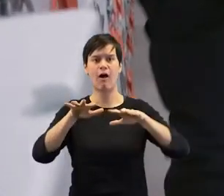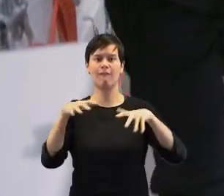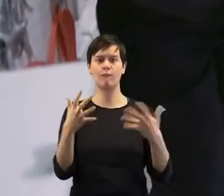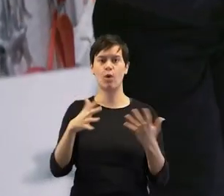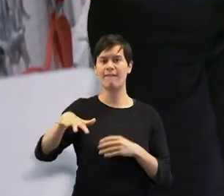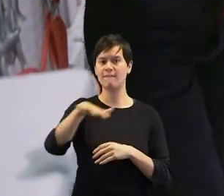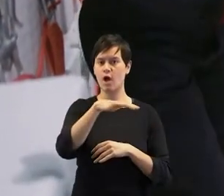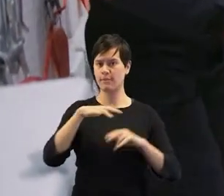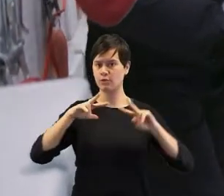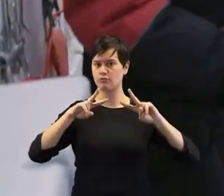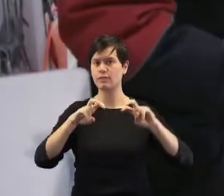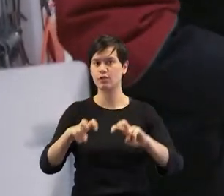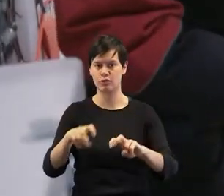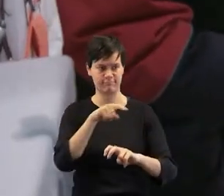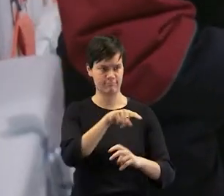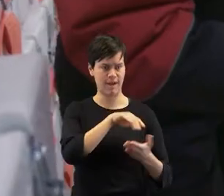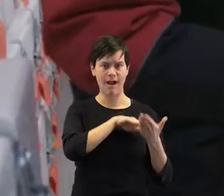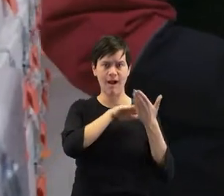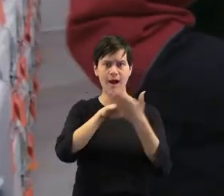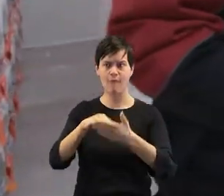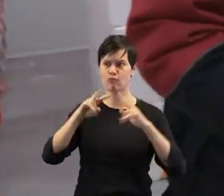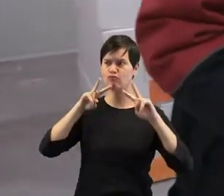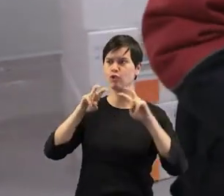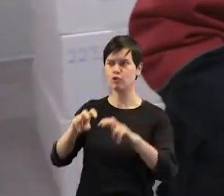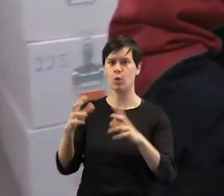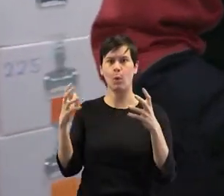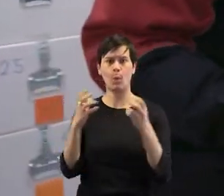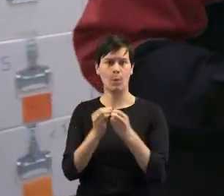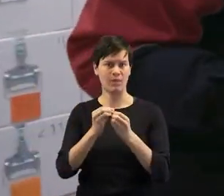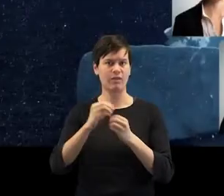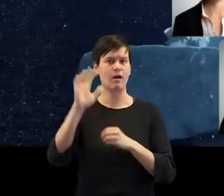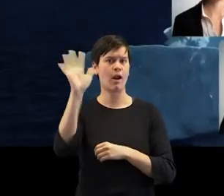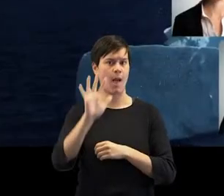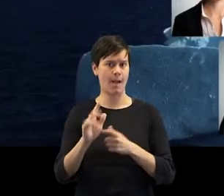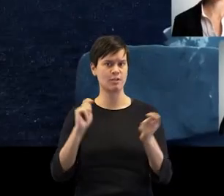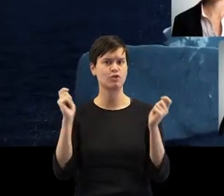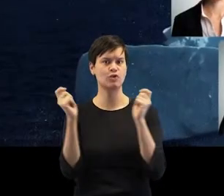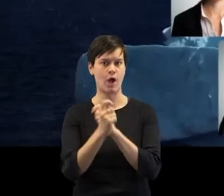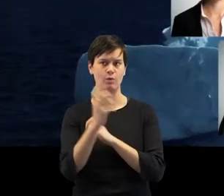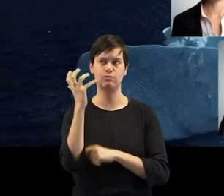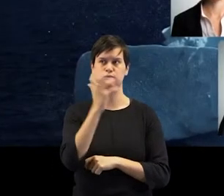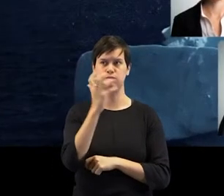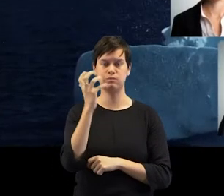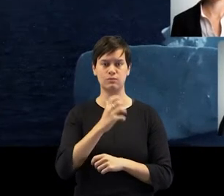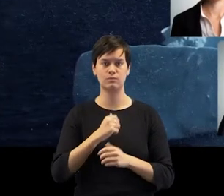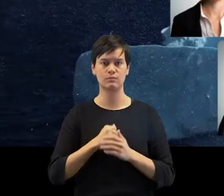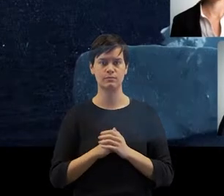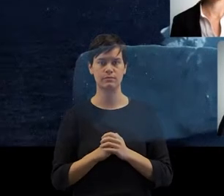made outstanding contributions to what is a major topic of concern for the world.